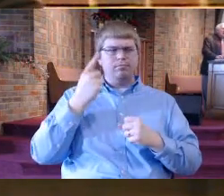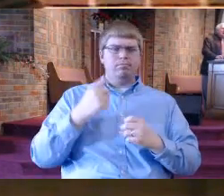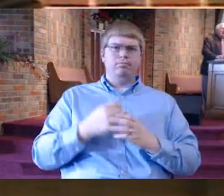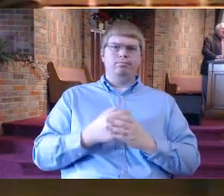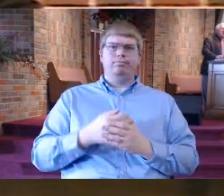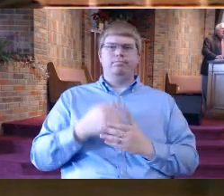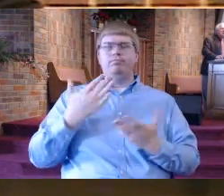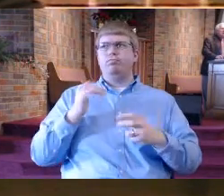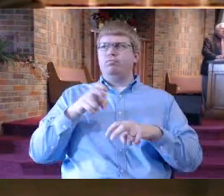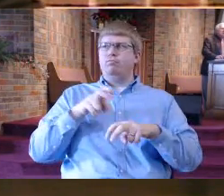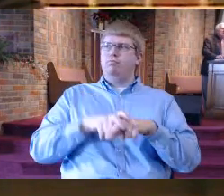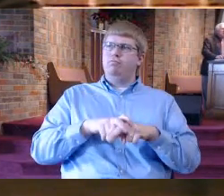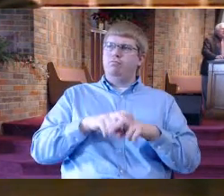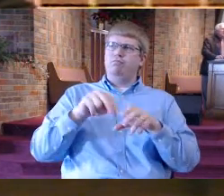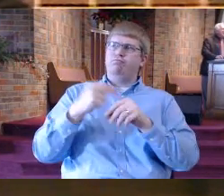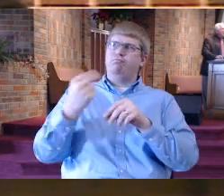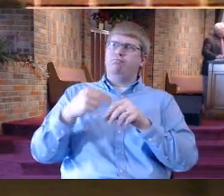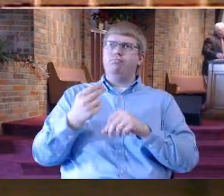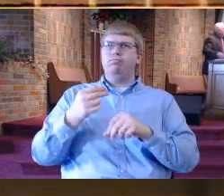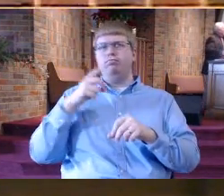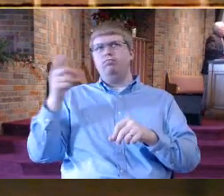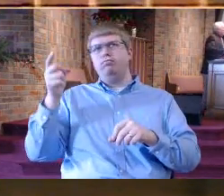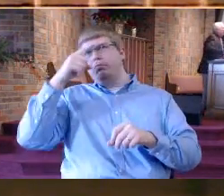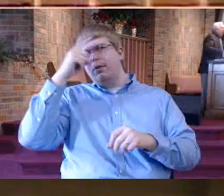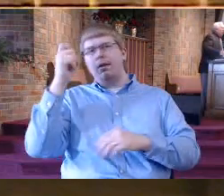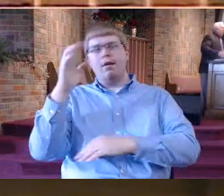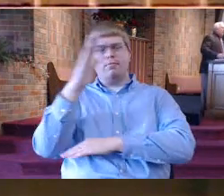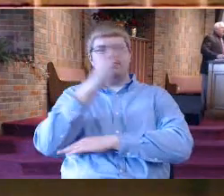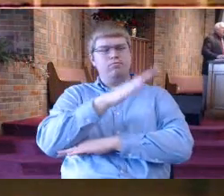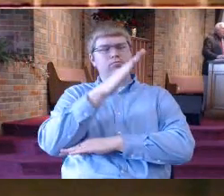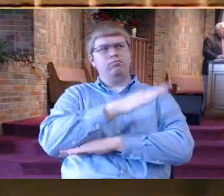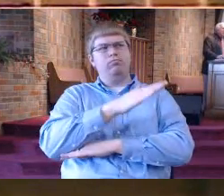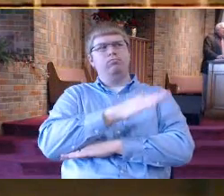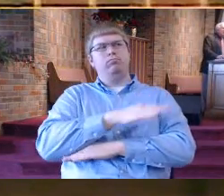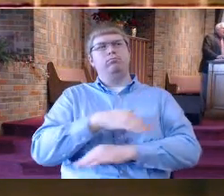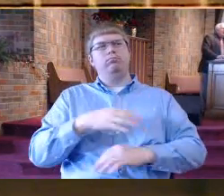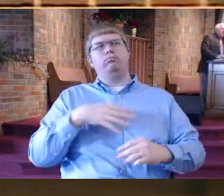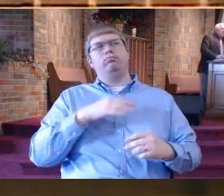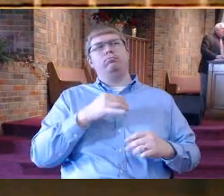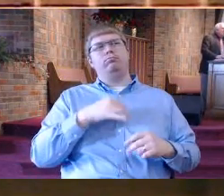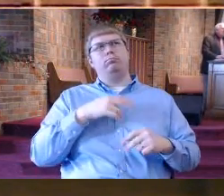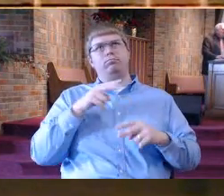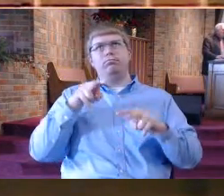sitting outside on some summer evening, looking up